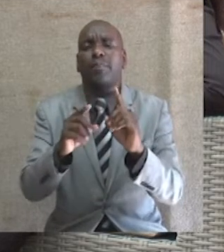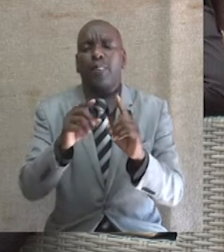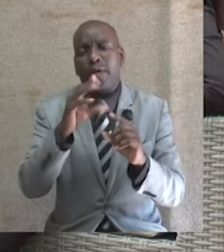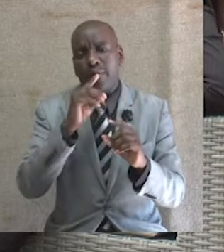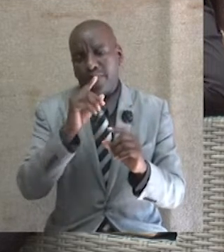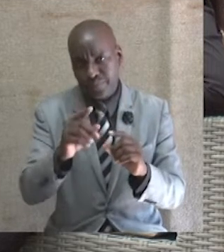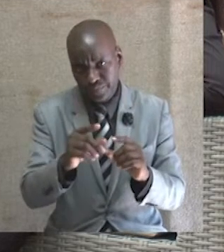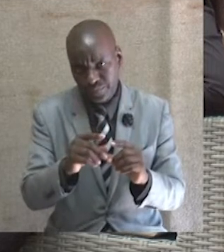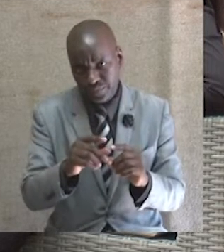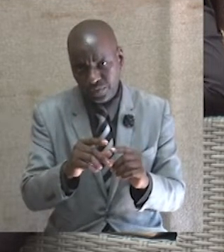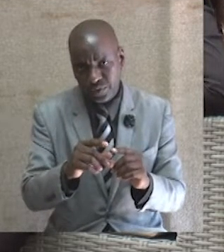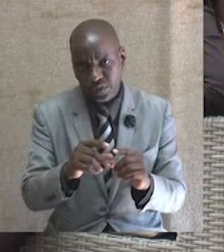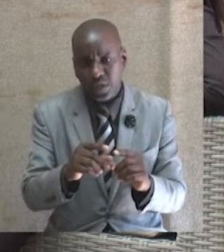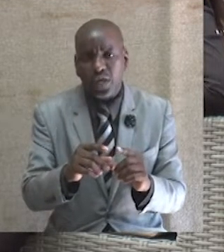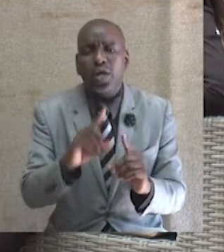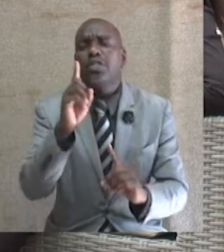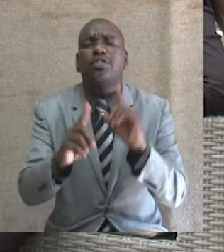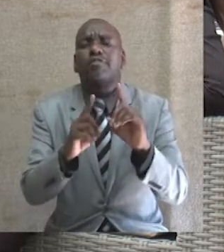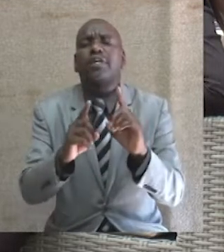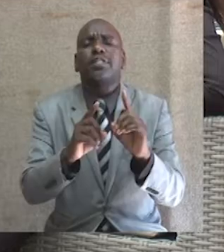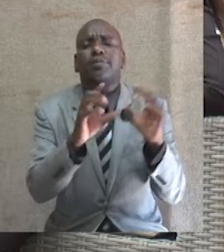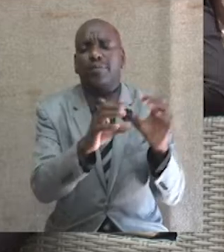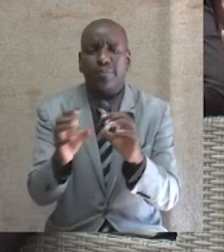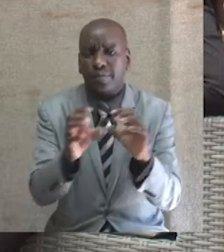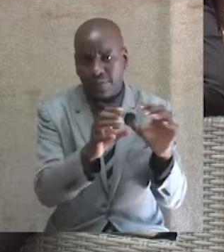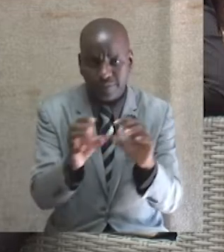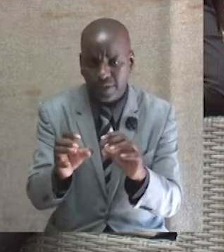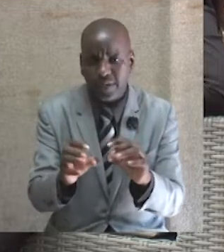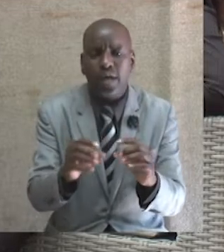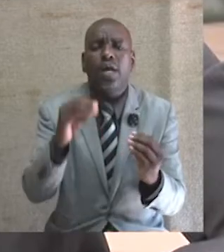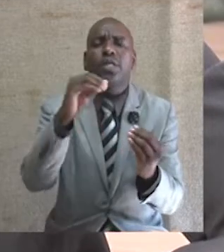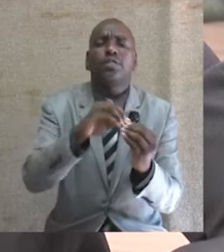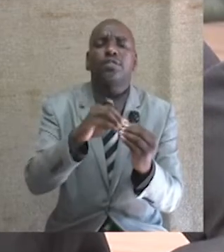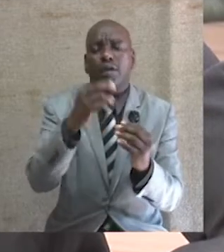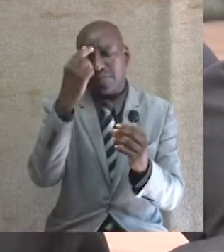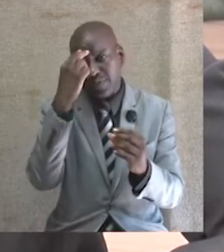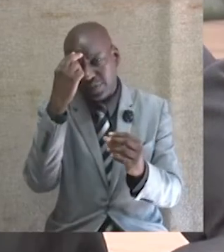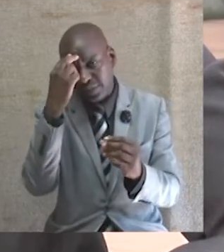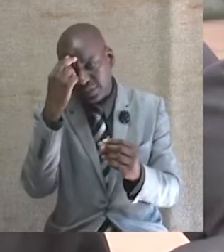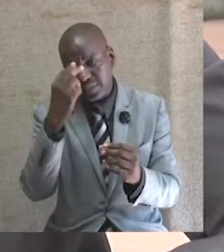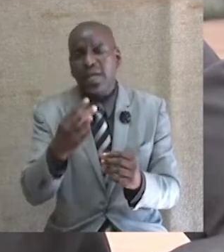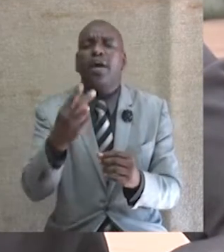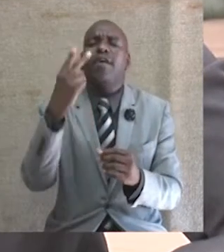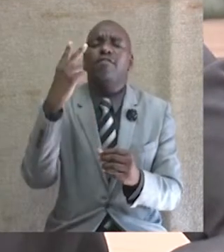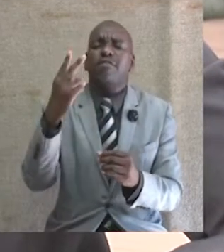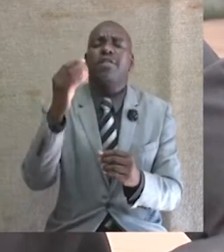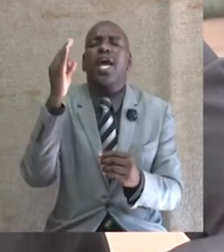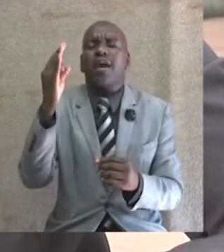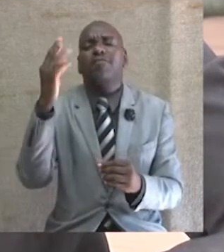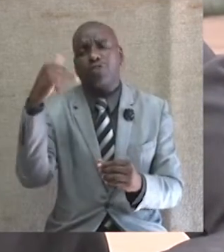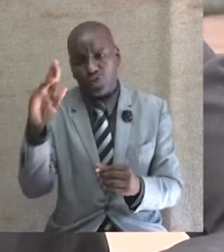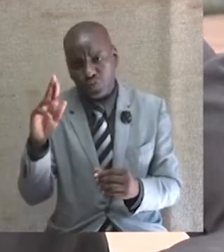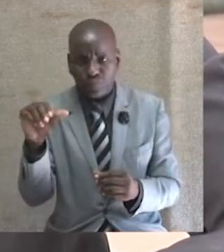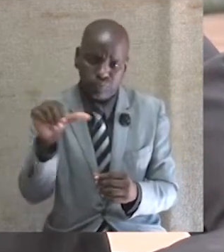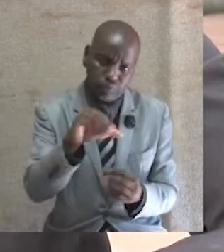general? On the referral pathway, we are using a multi-sectoral approach. This is when we are including the police, the VFU, the